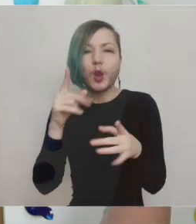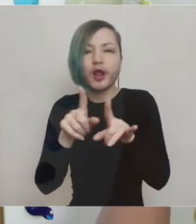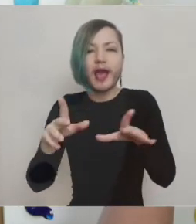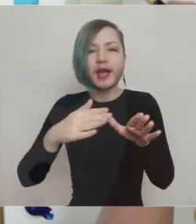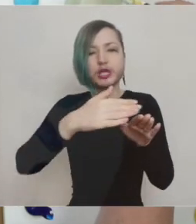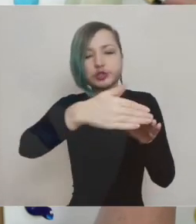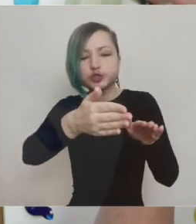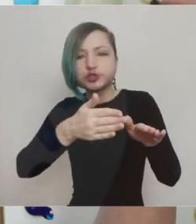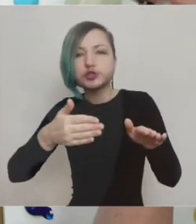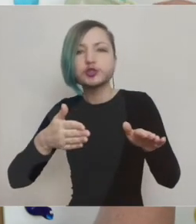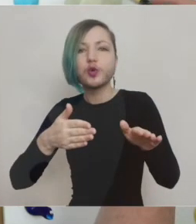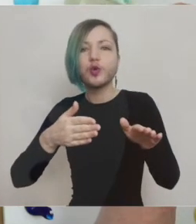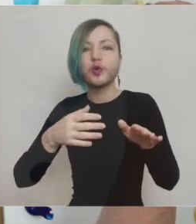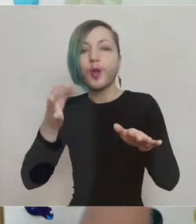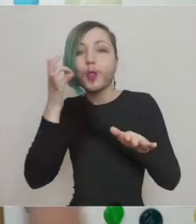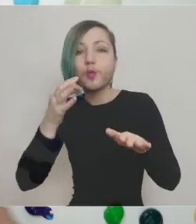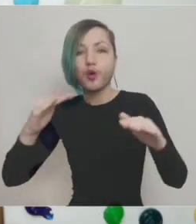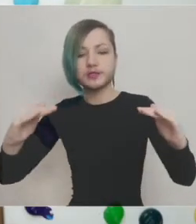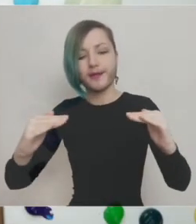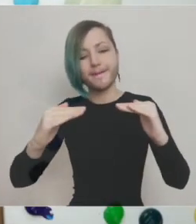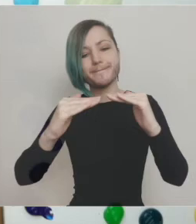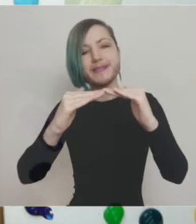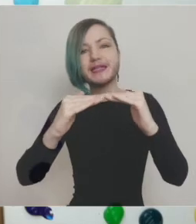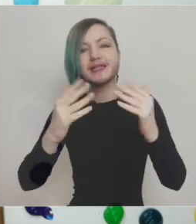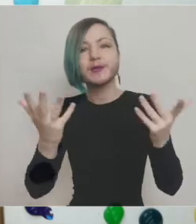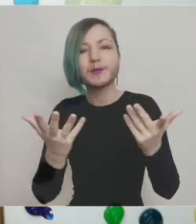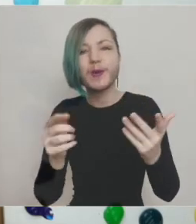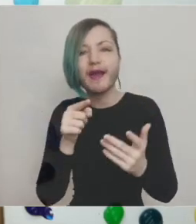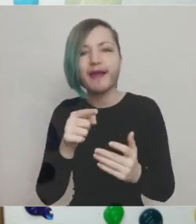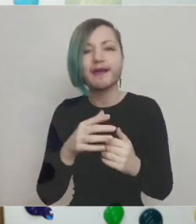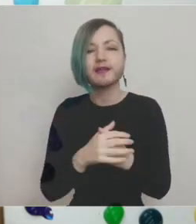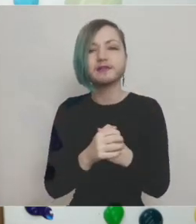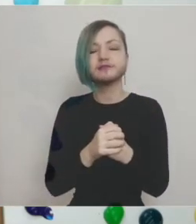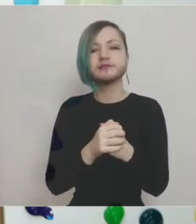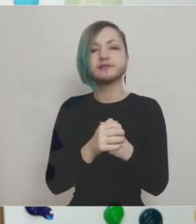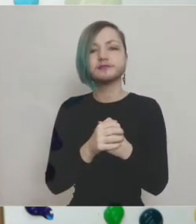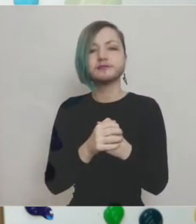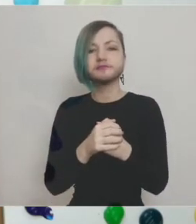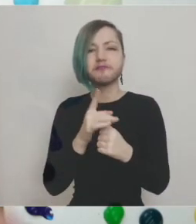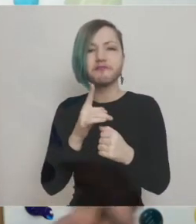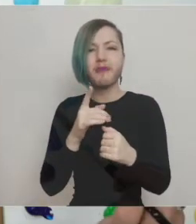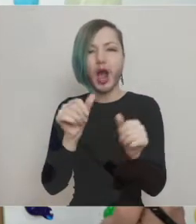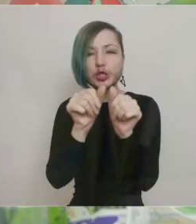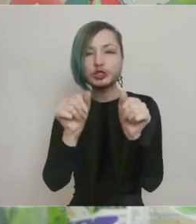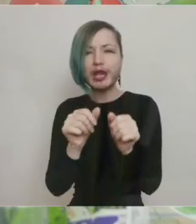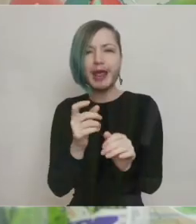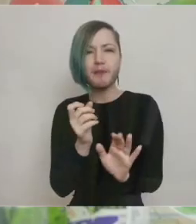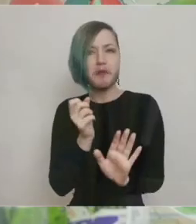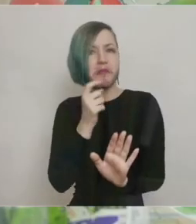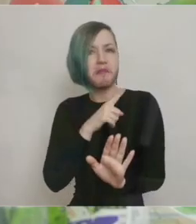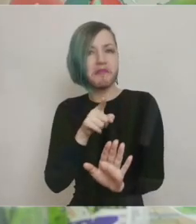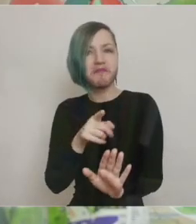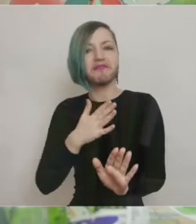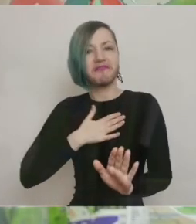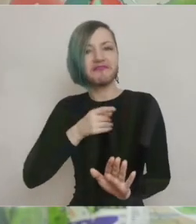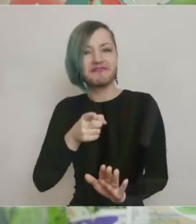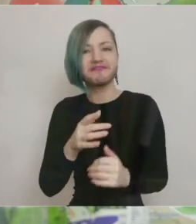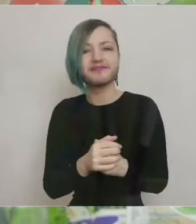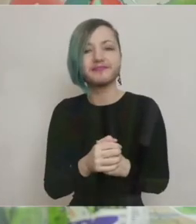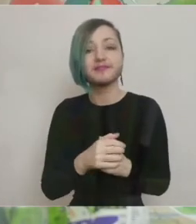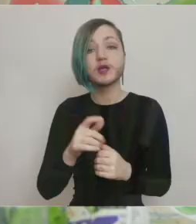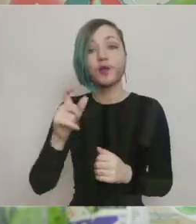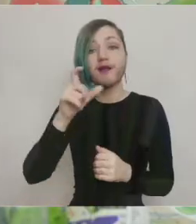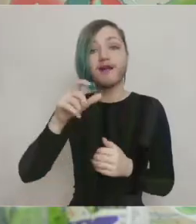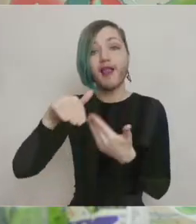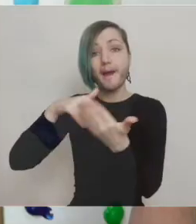the water are kind of meeting each other in these kind of unusual shapes. And when you're mixing your colors,